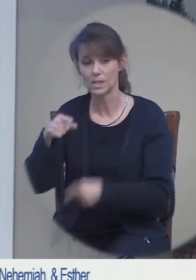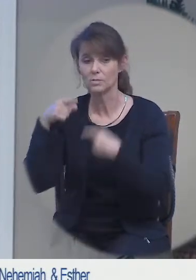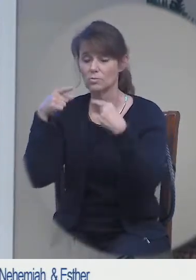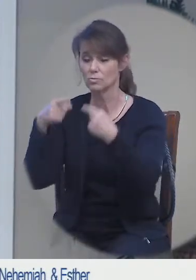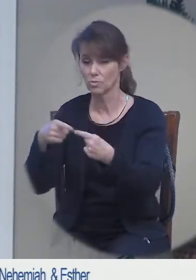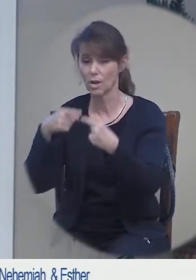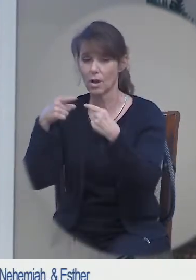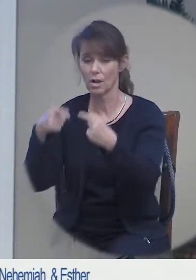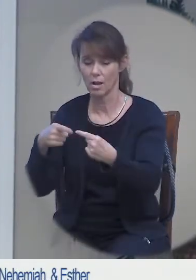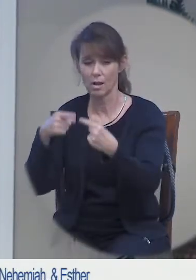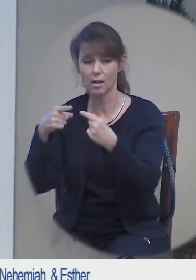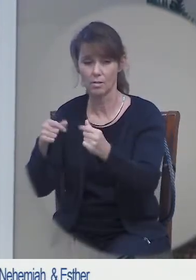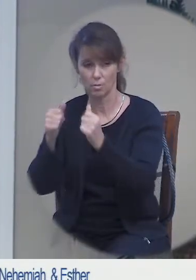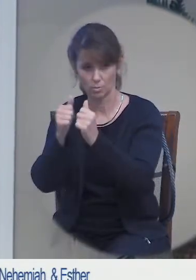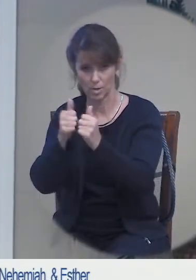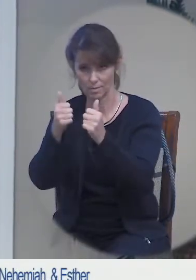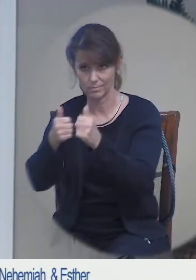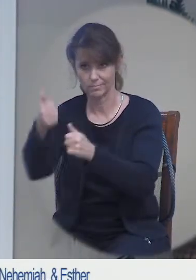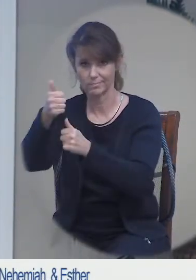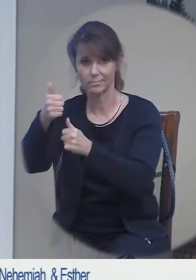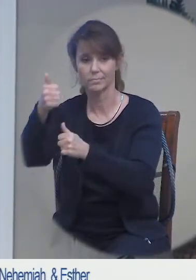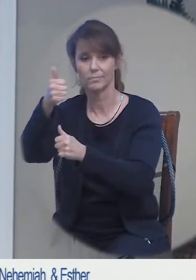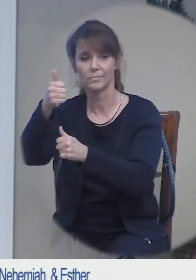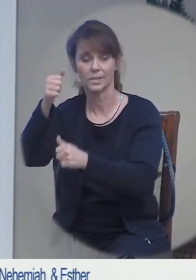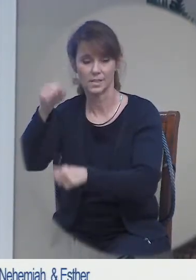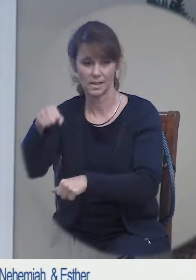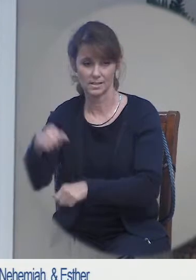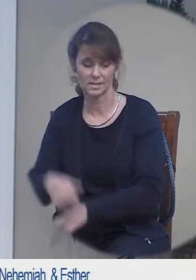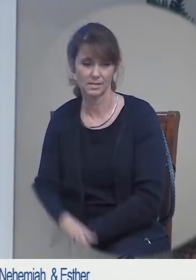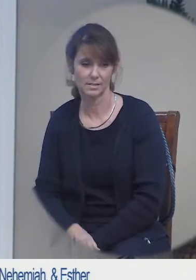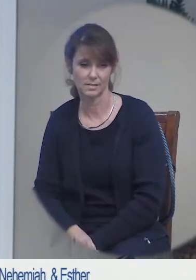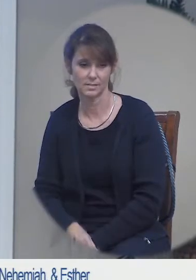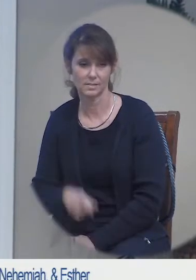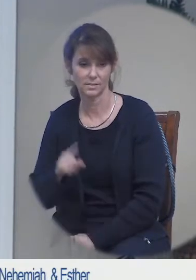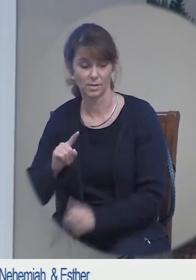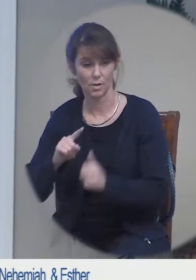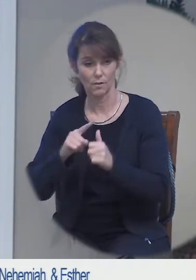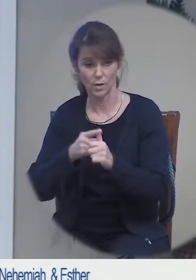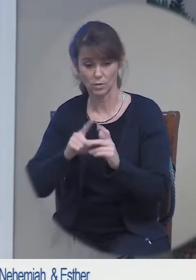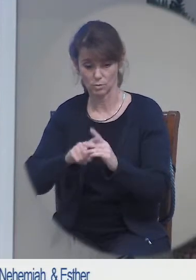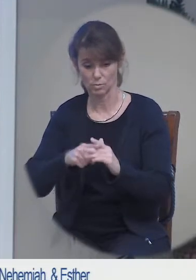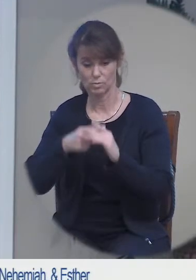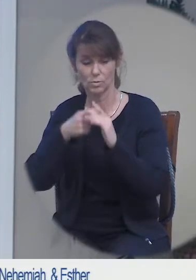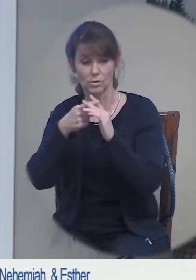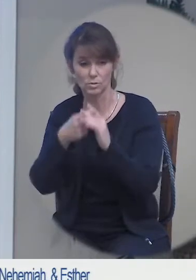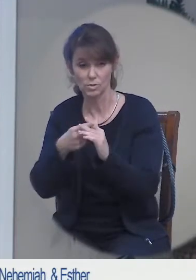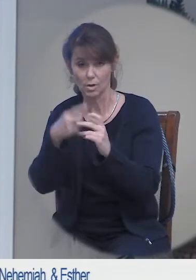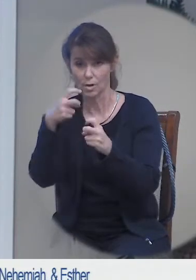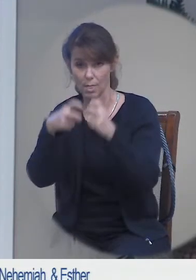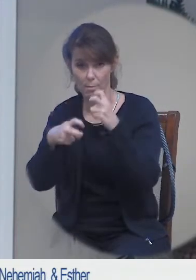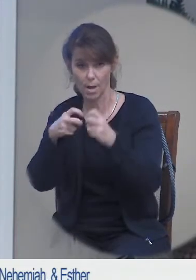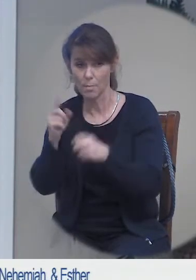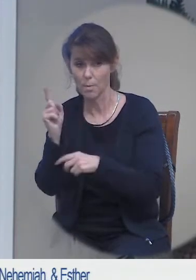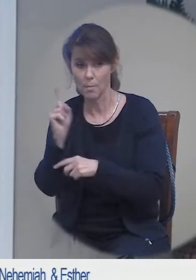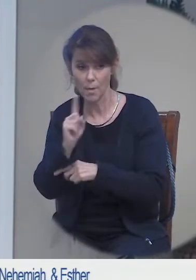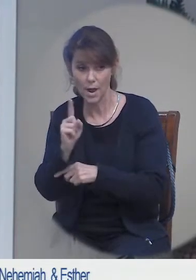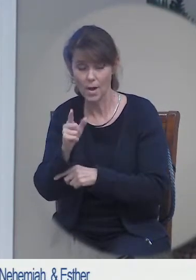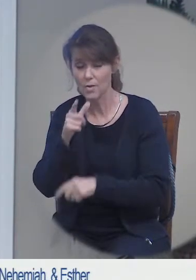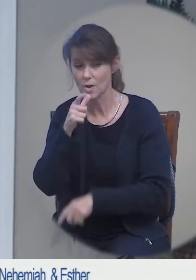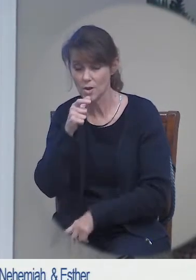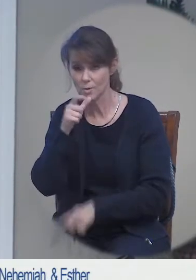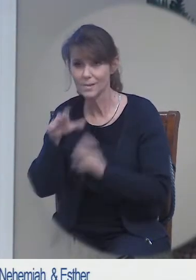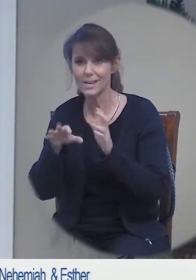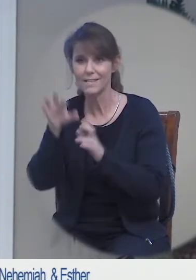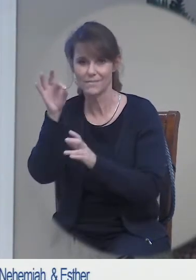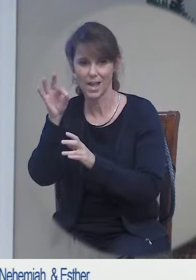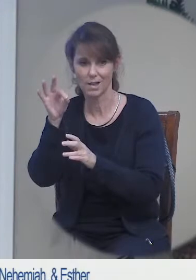them. Victor suggests, there's a couple of points in Victor's. First of all, he went to the source of the problem. He addressed these